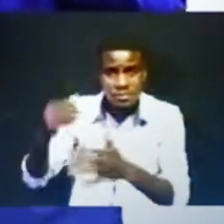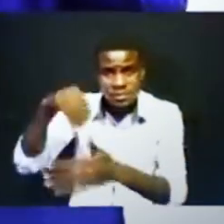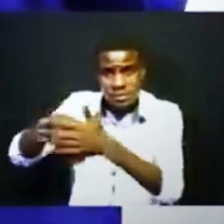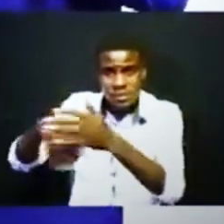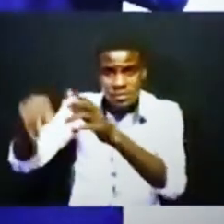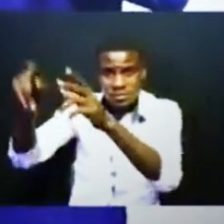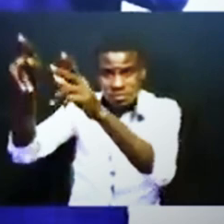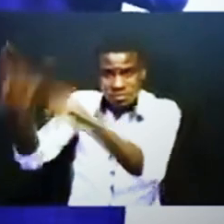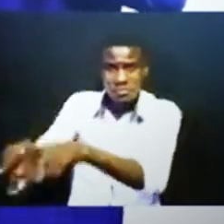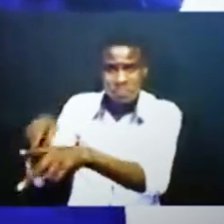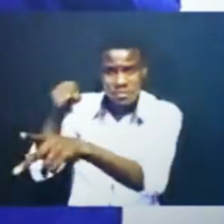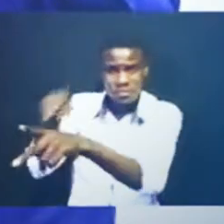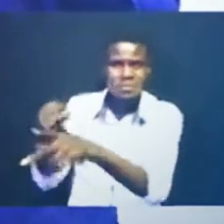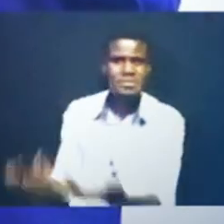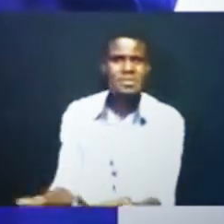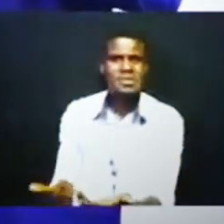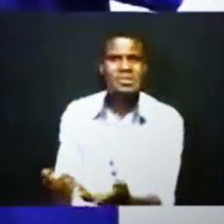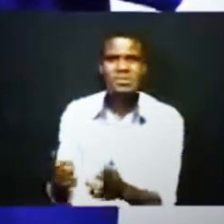being.